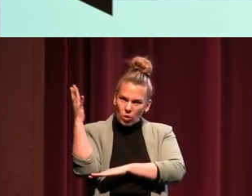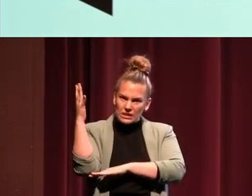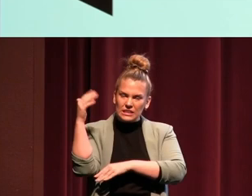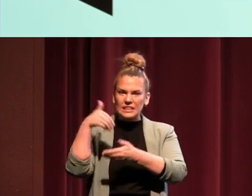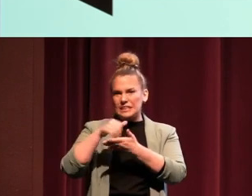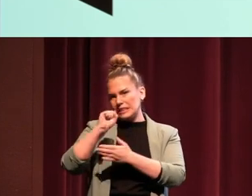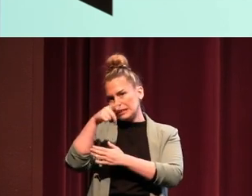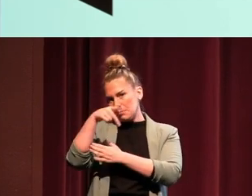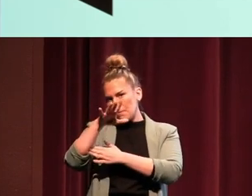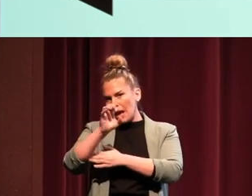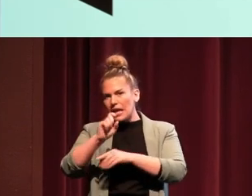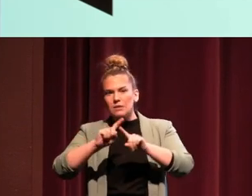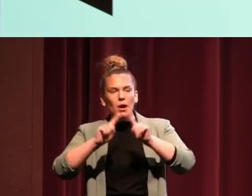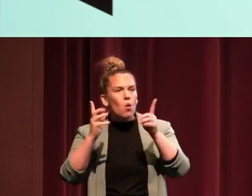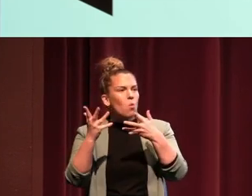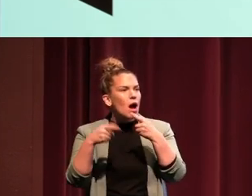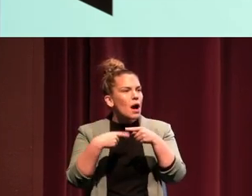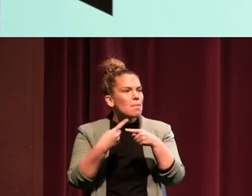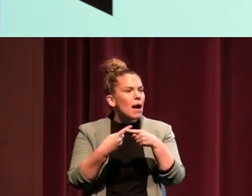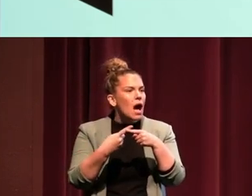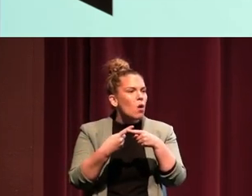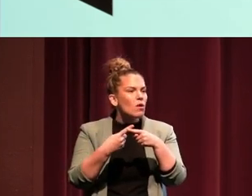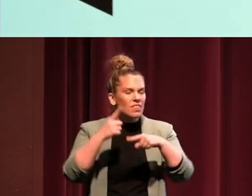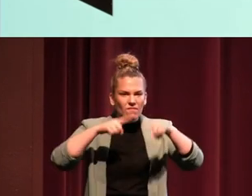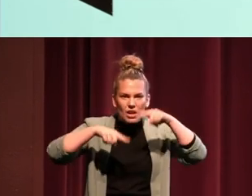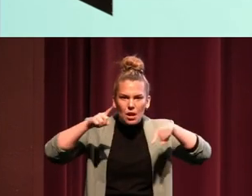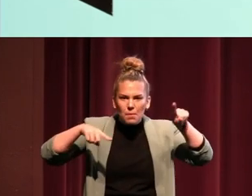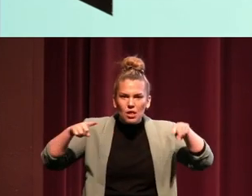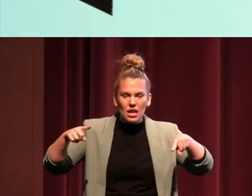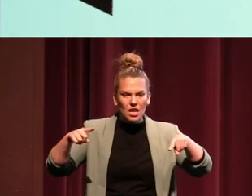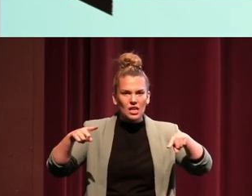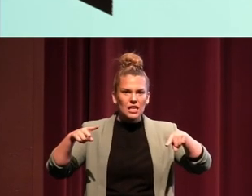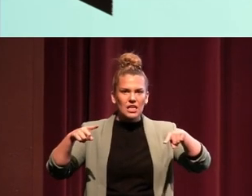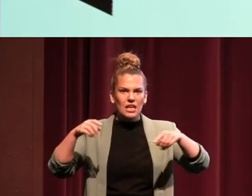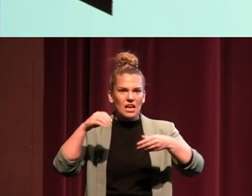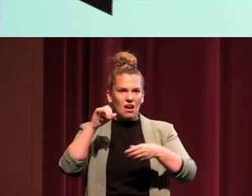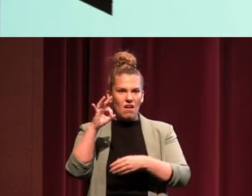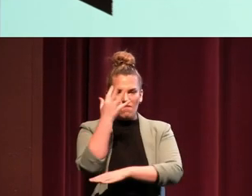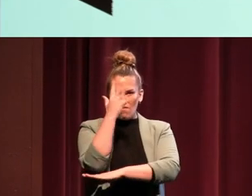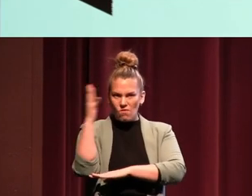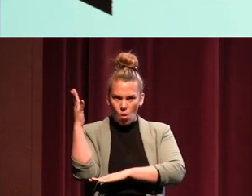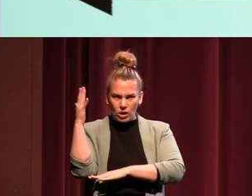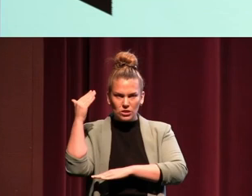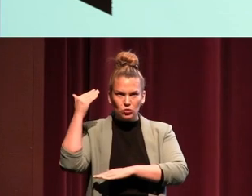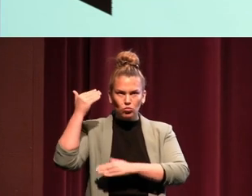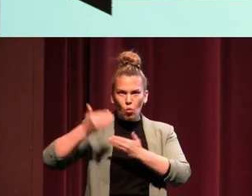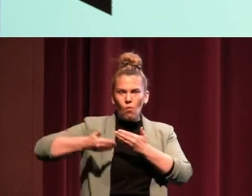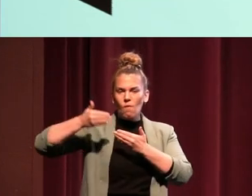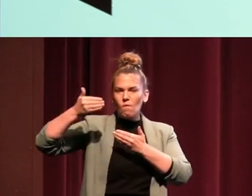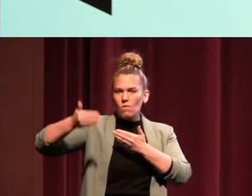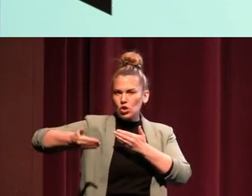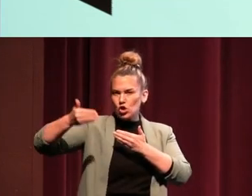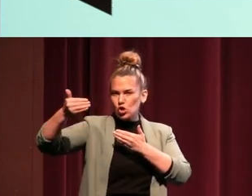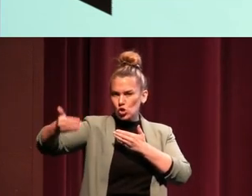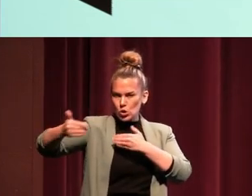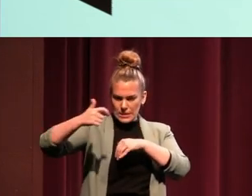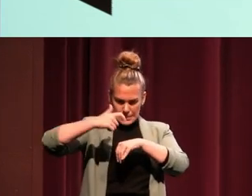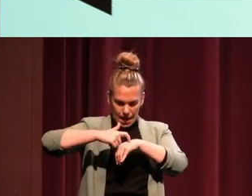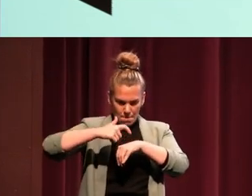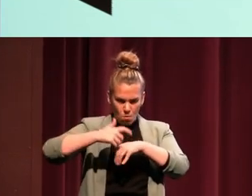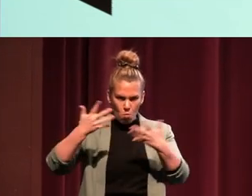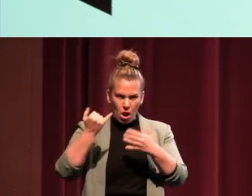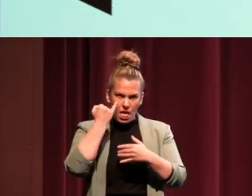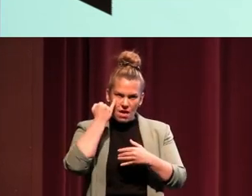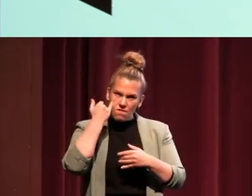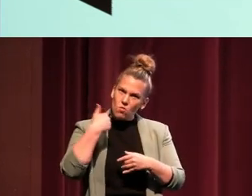What about variability in forests over time? What if we could take a time machine back